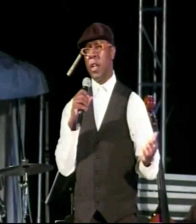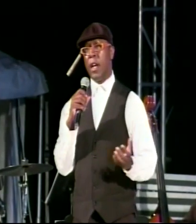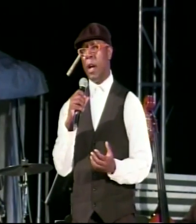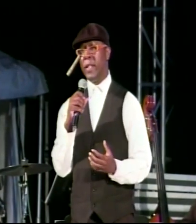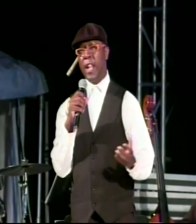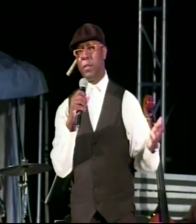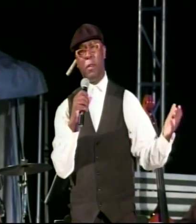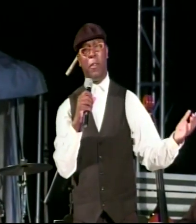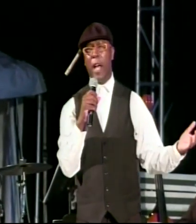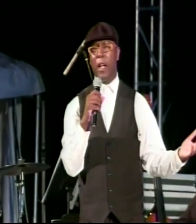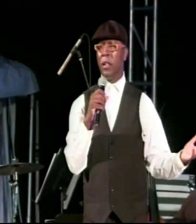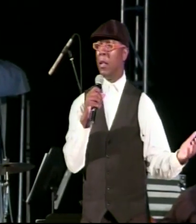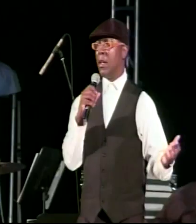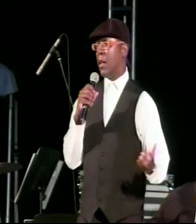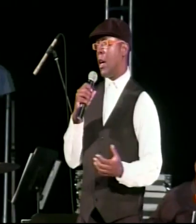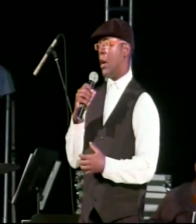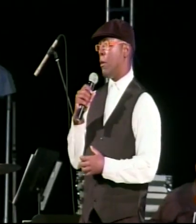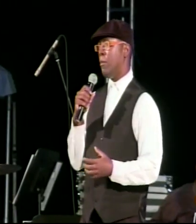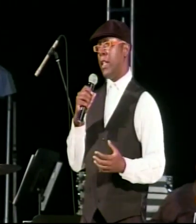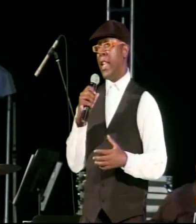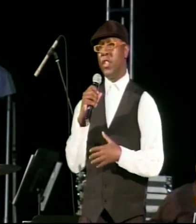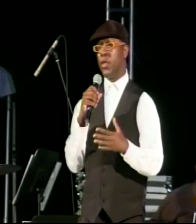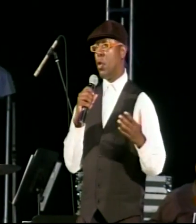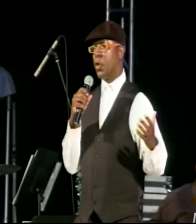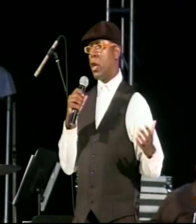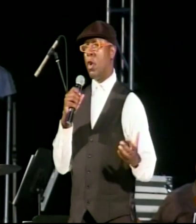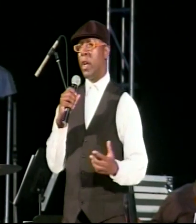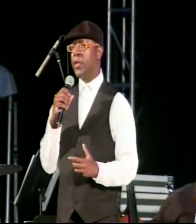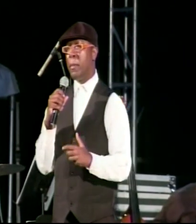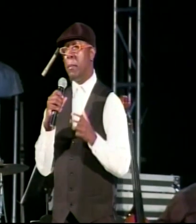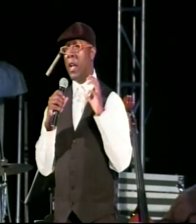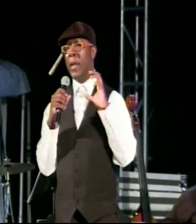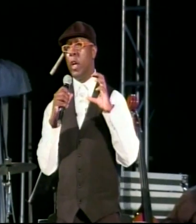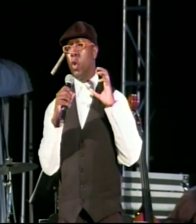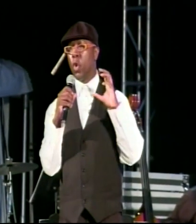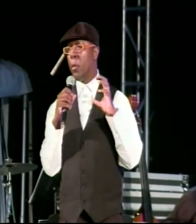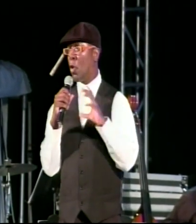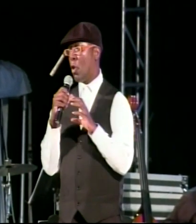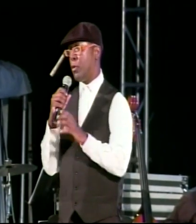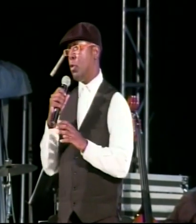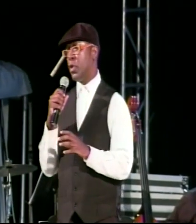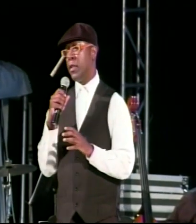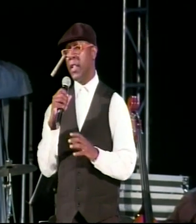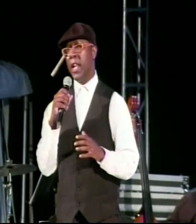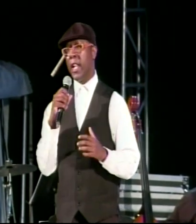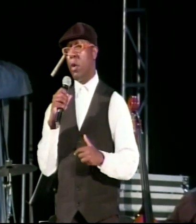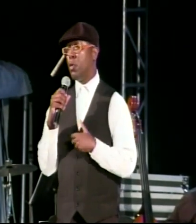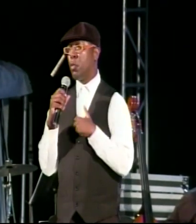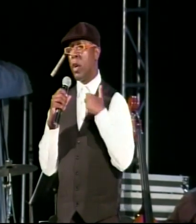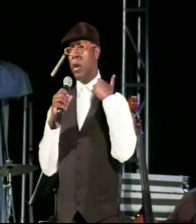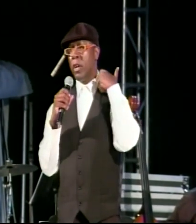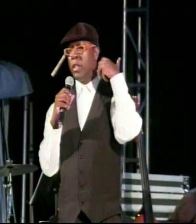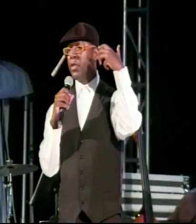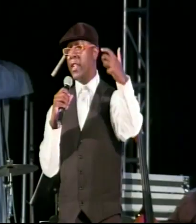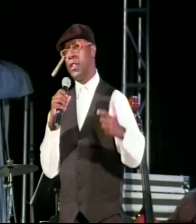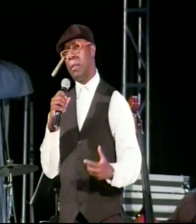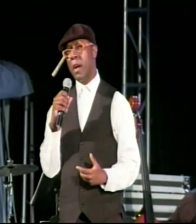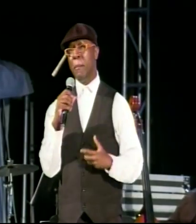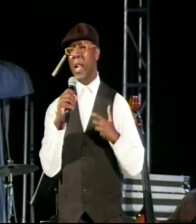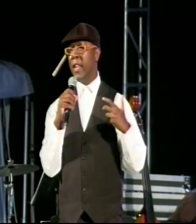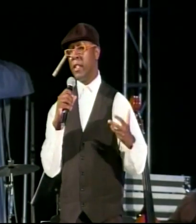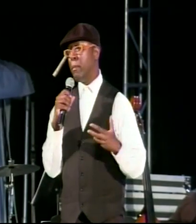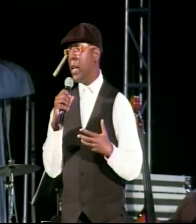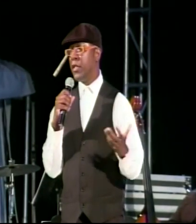Flash, Dennis Bavell, the list just goes on and on. These are people that have made global contributions, whose work continues to